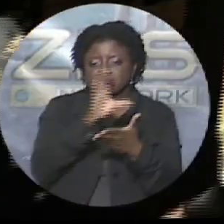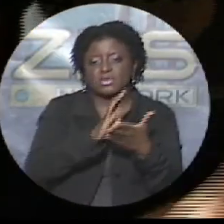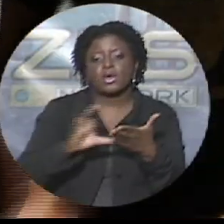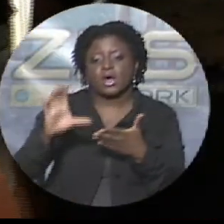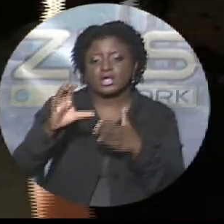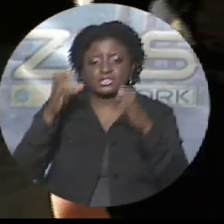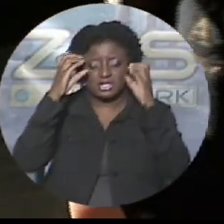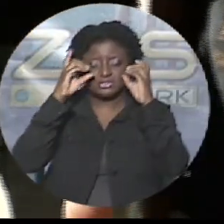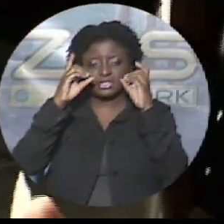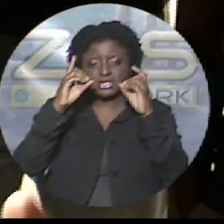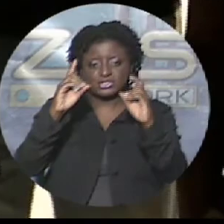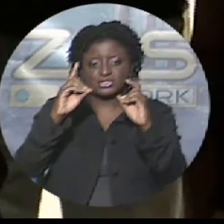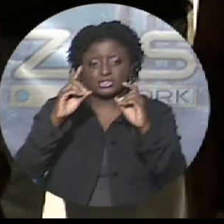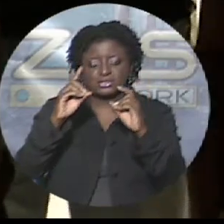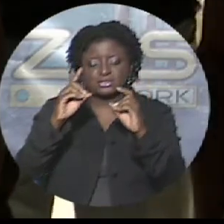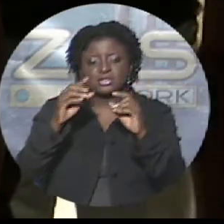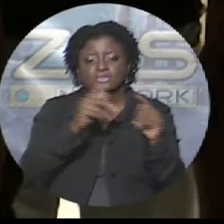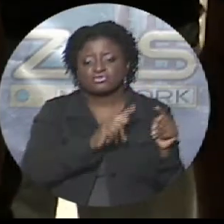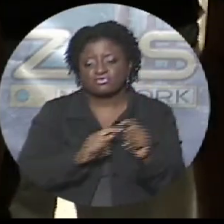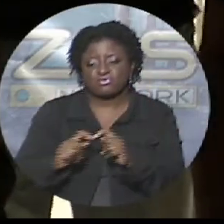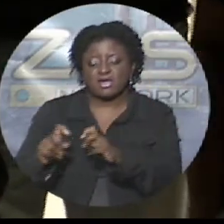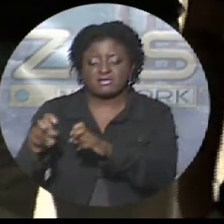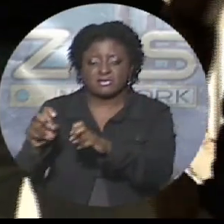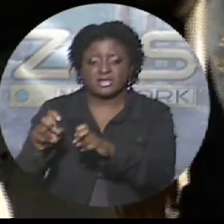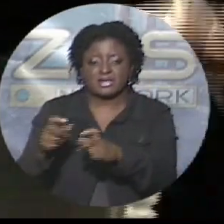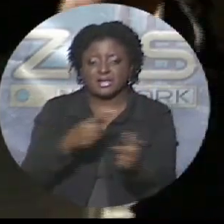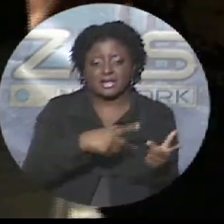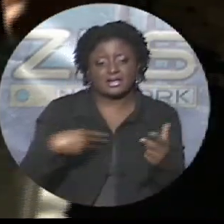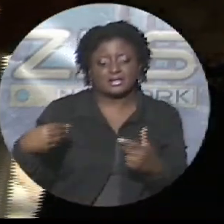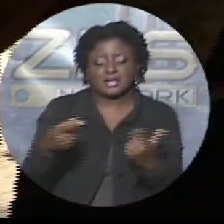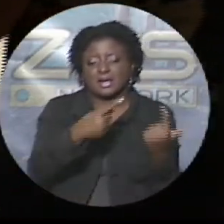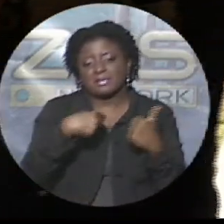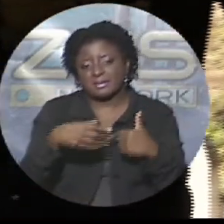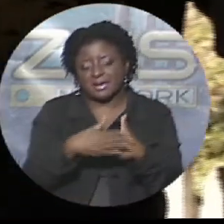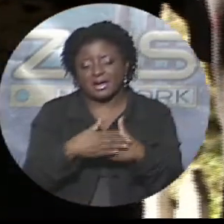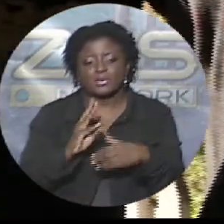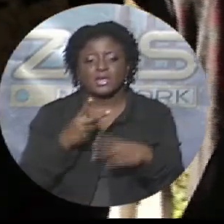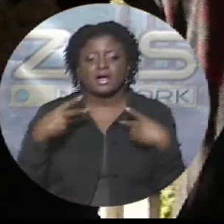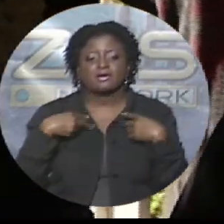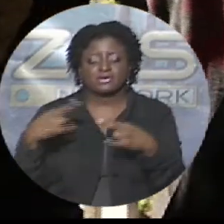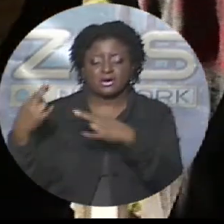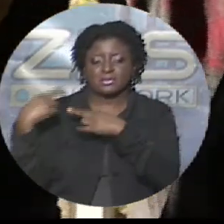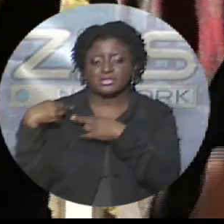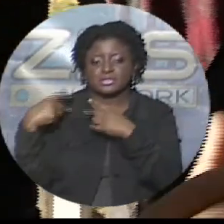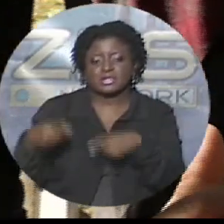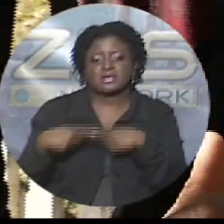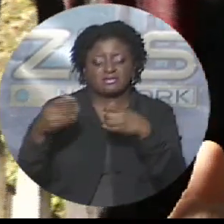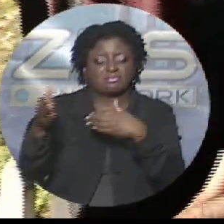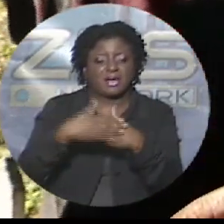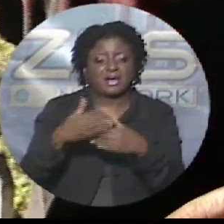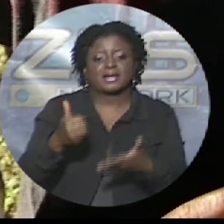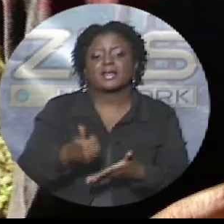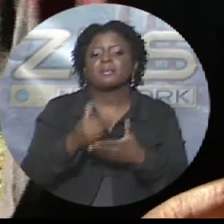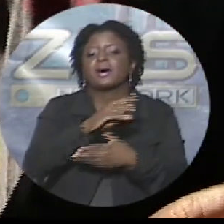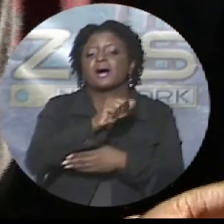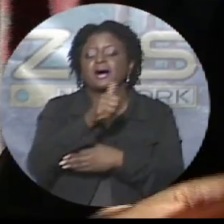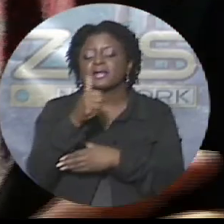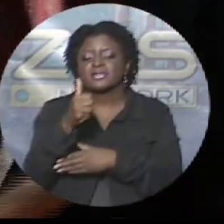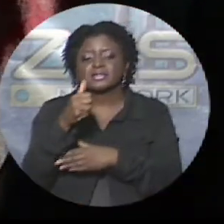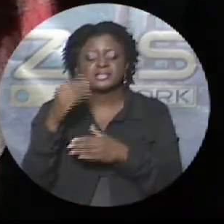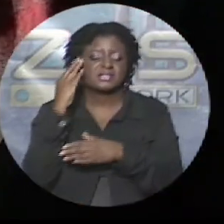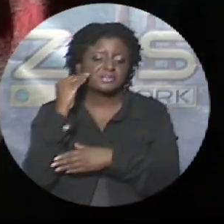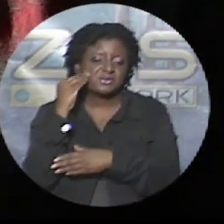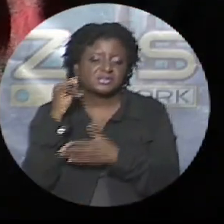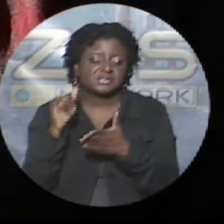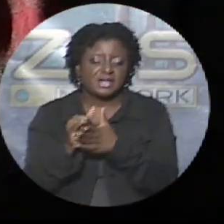of traveling more or less and coming back. We now have an obligation to give back and help others experience that, because the